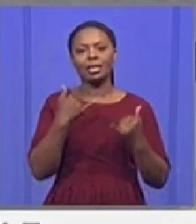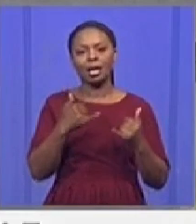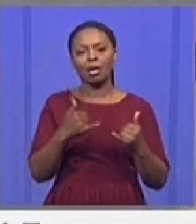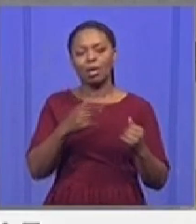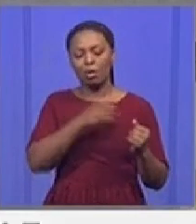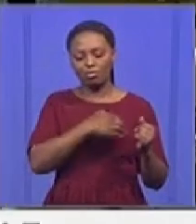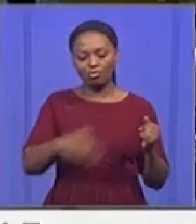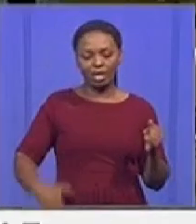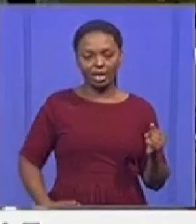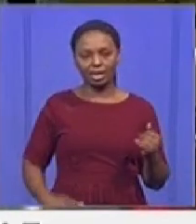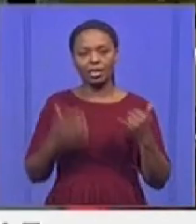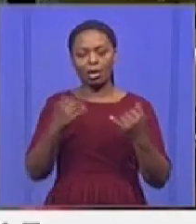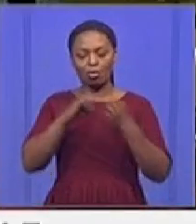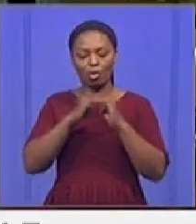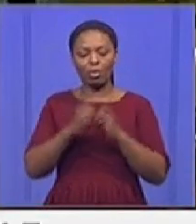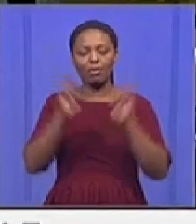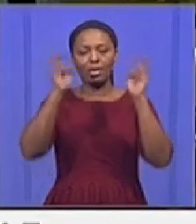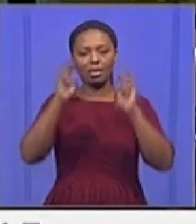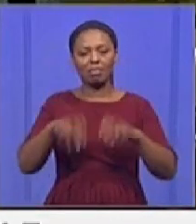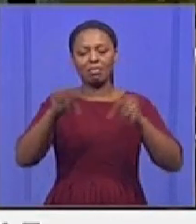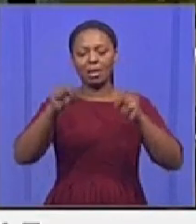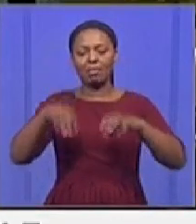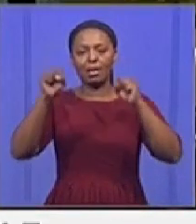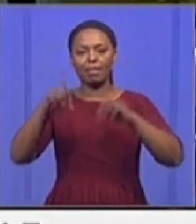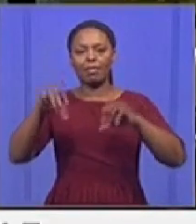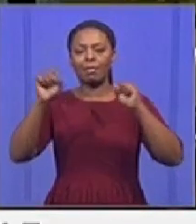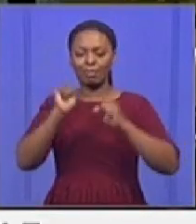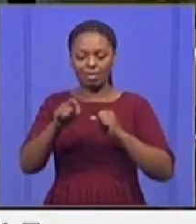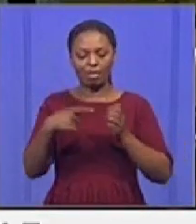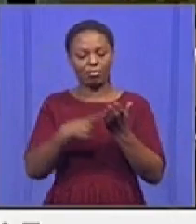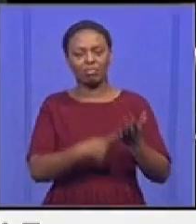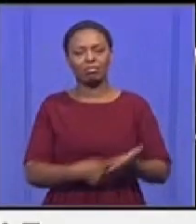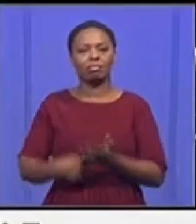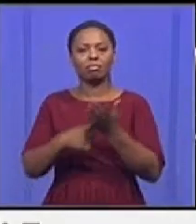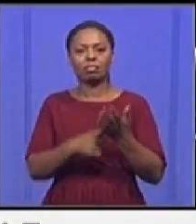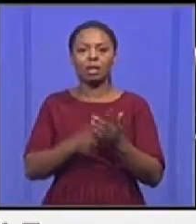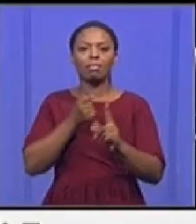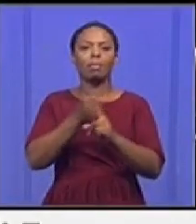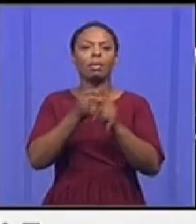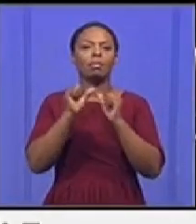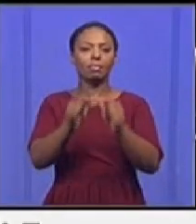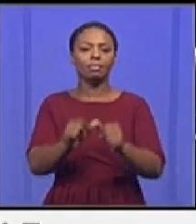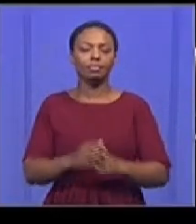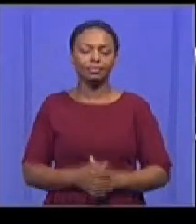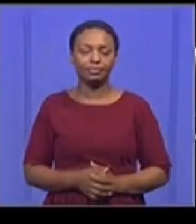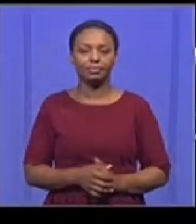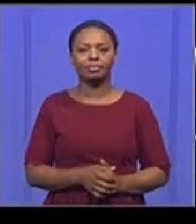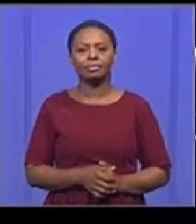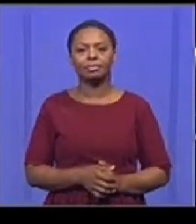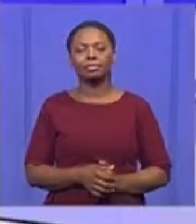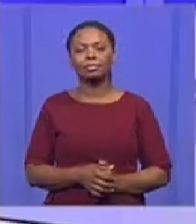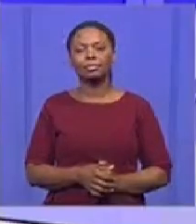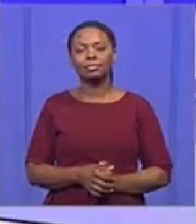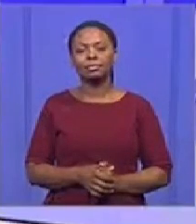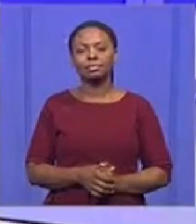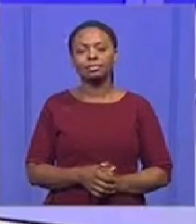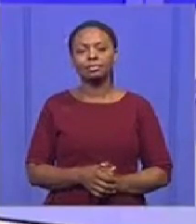le mathata a energy jaaka fa naga e tsweletse go itemogela kgaogo ya gangwe le gape ya motlakase.